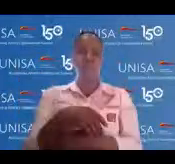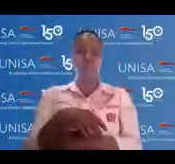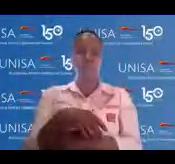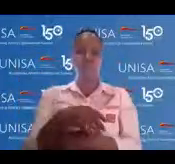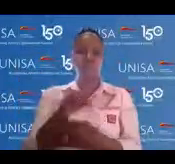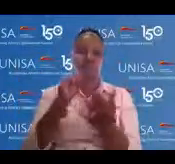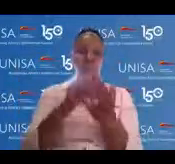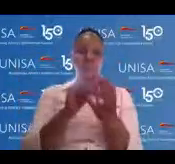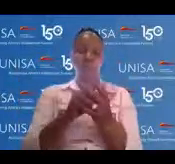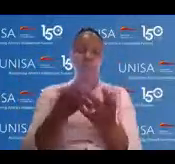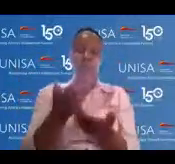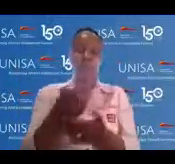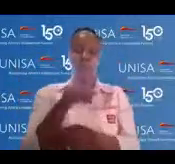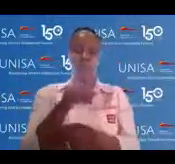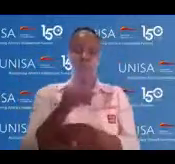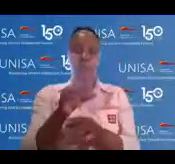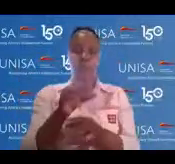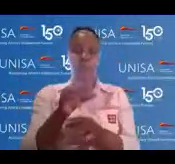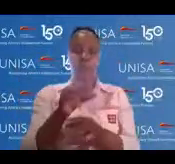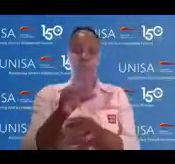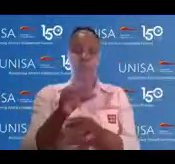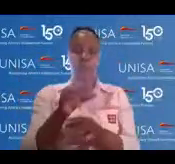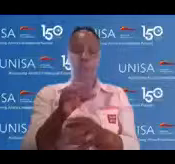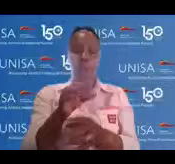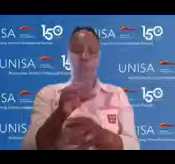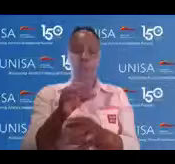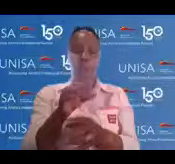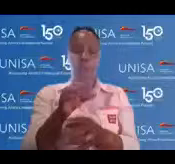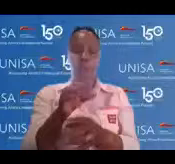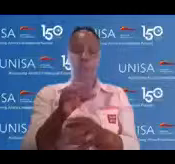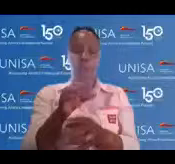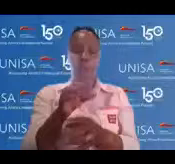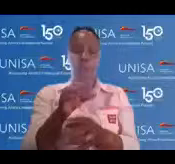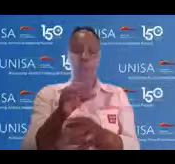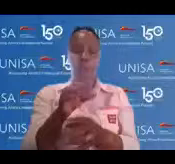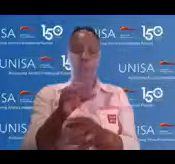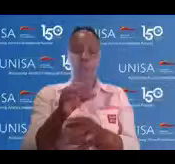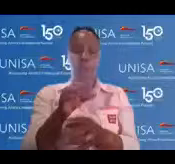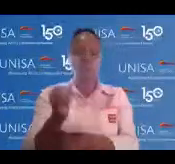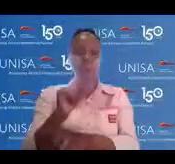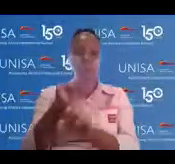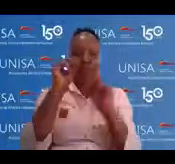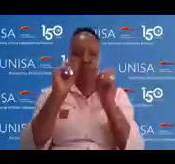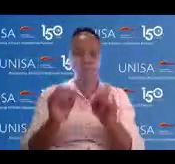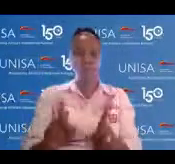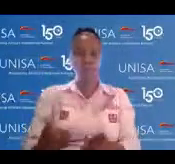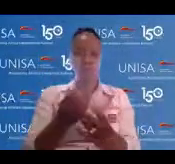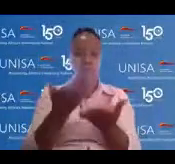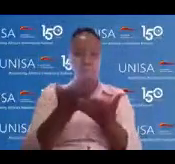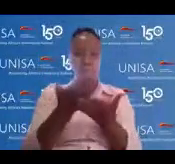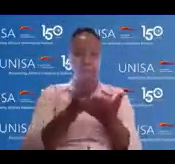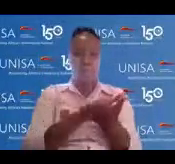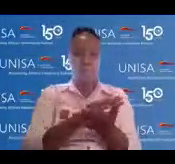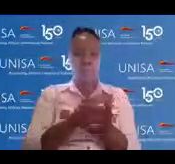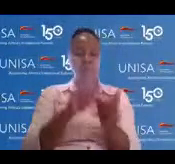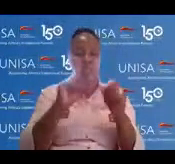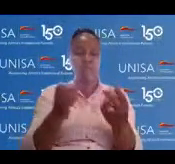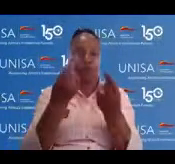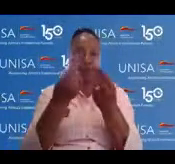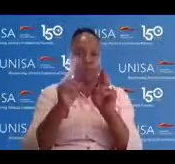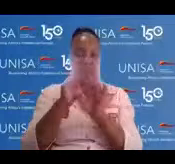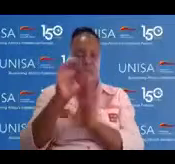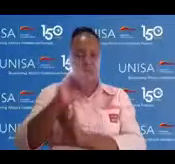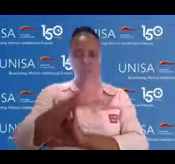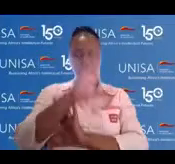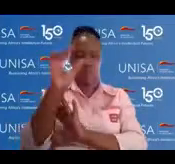the official Iris website. So they've got a special dedicated page specifically for UNISA. So on the page, you